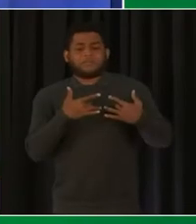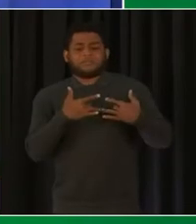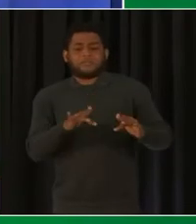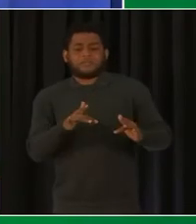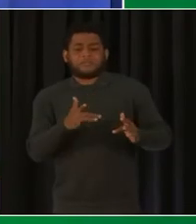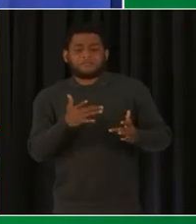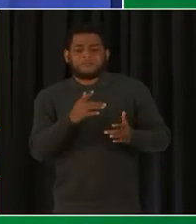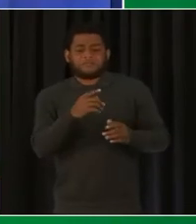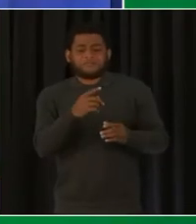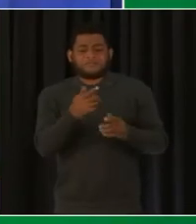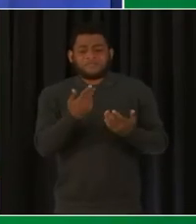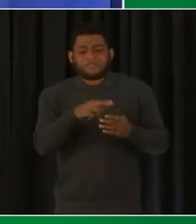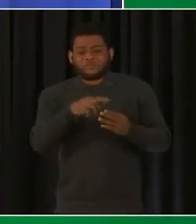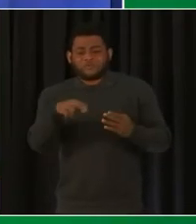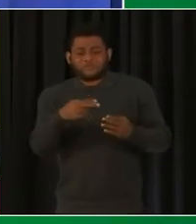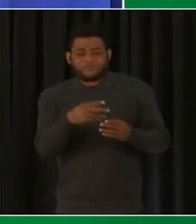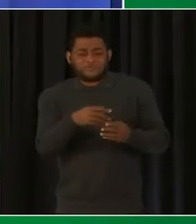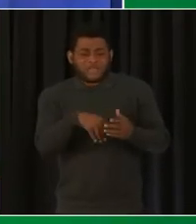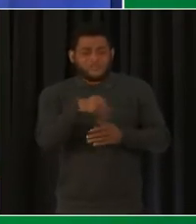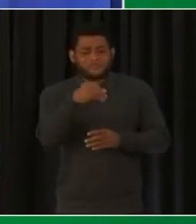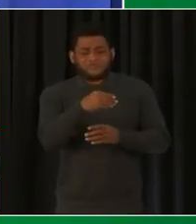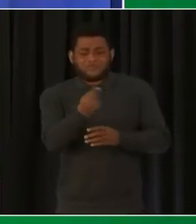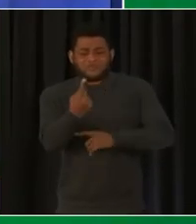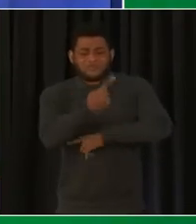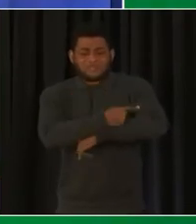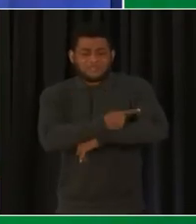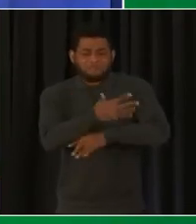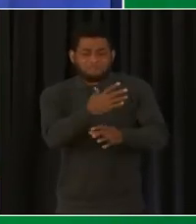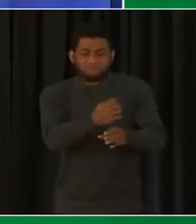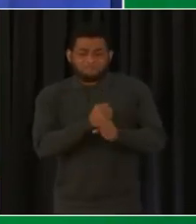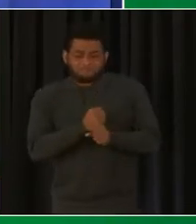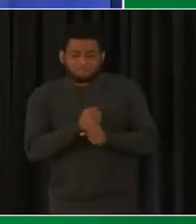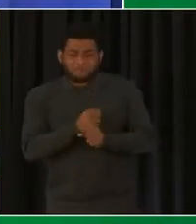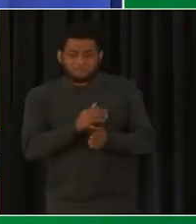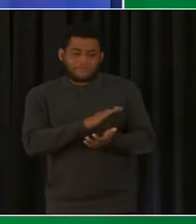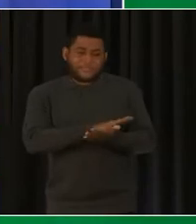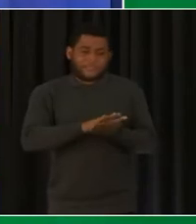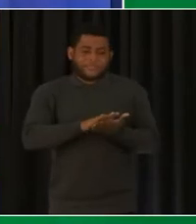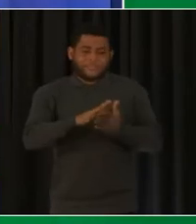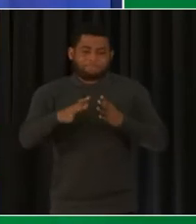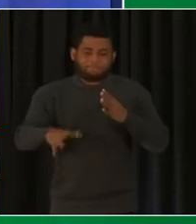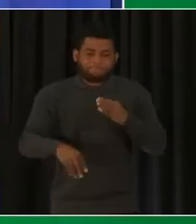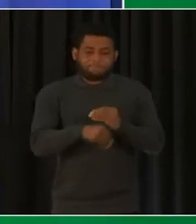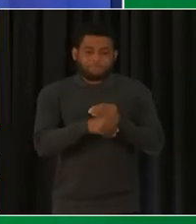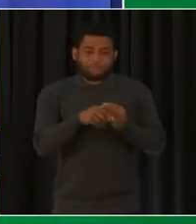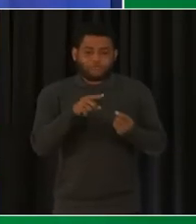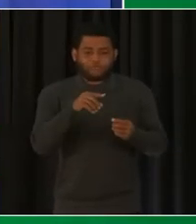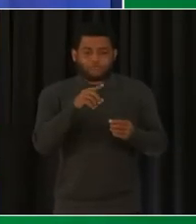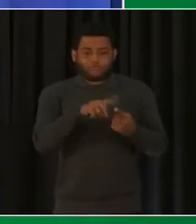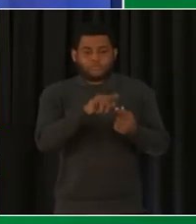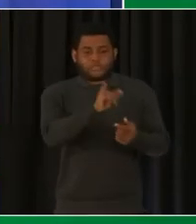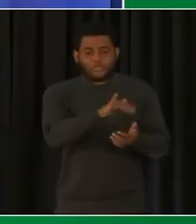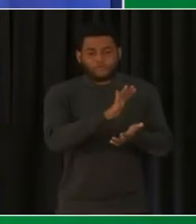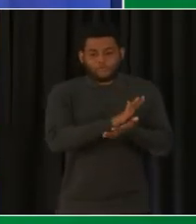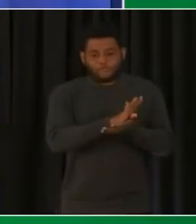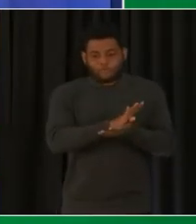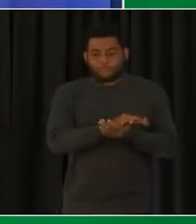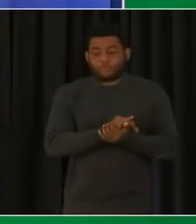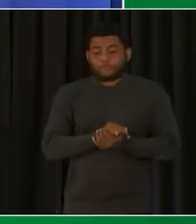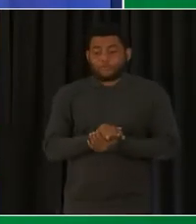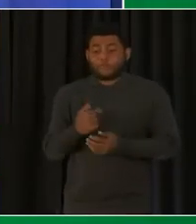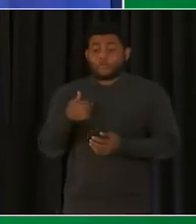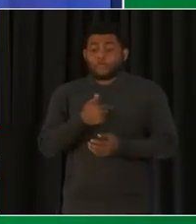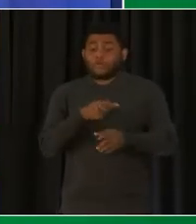available within several days. That's a really nice complement to the in-school testing, and certainly we continue to explore other options